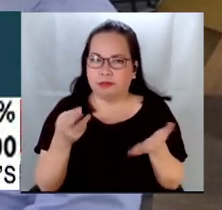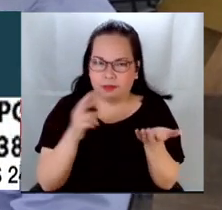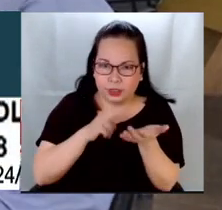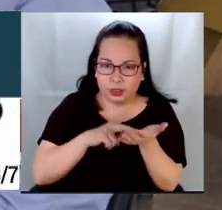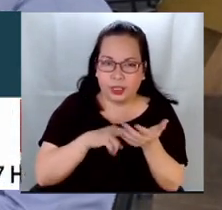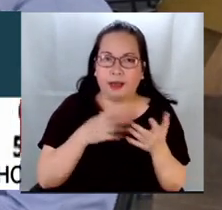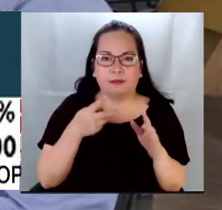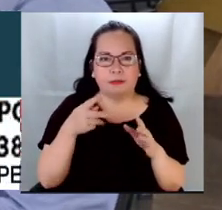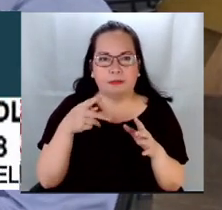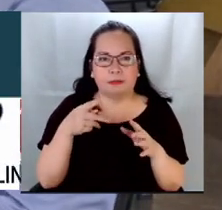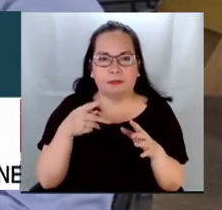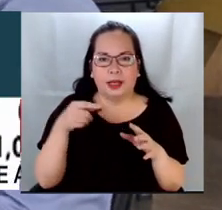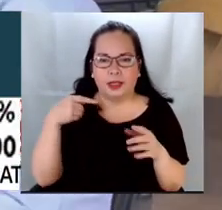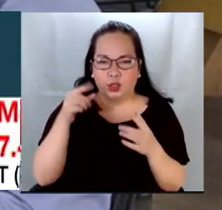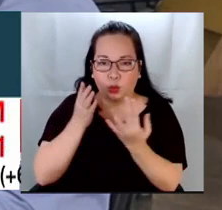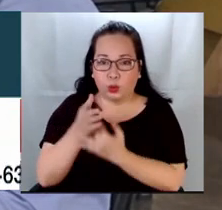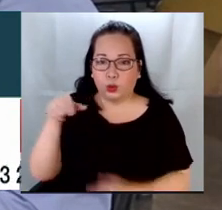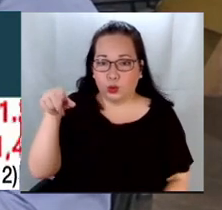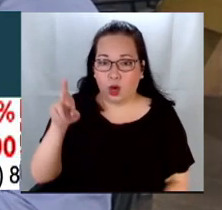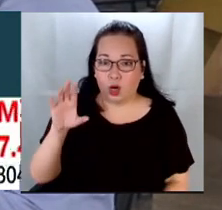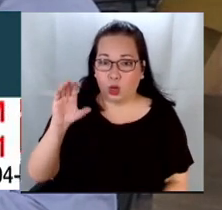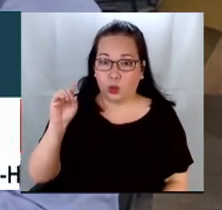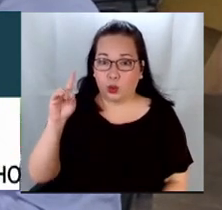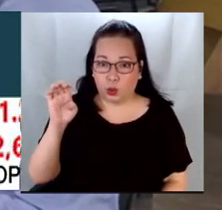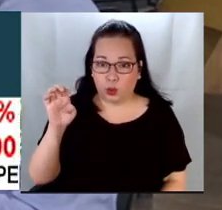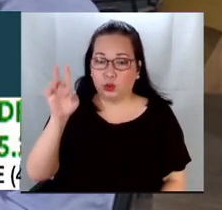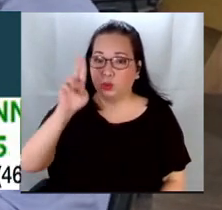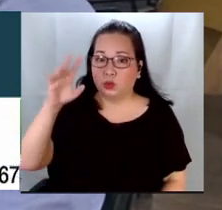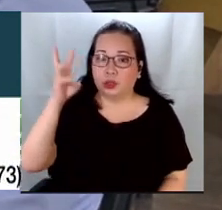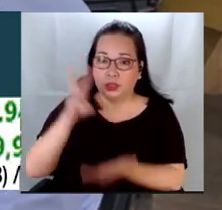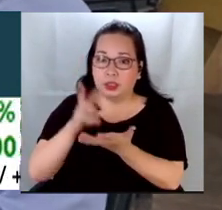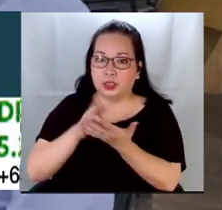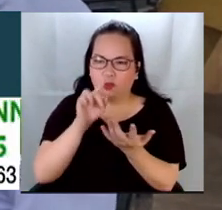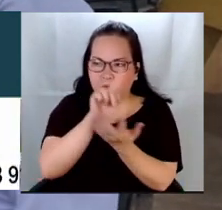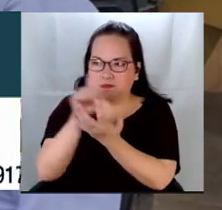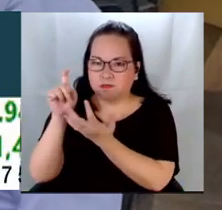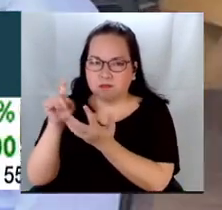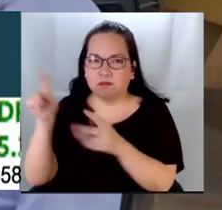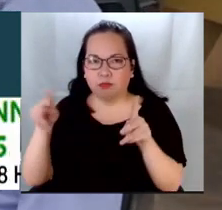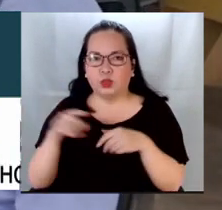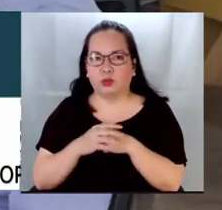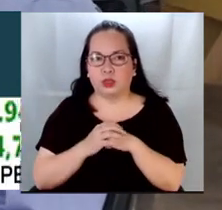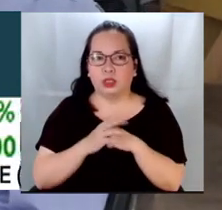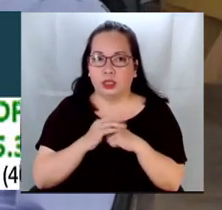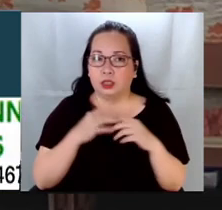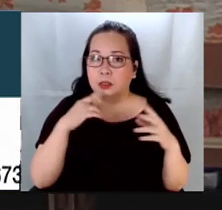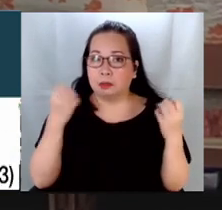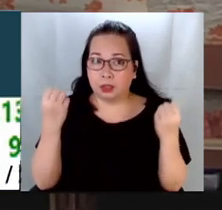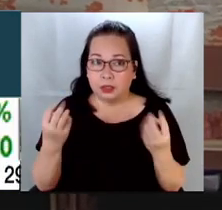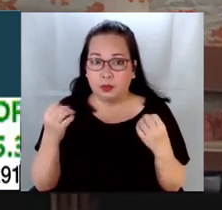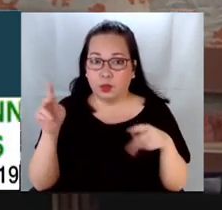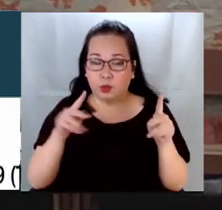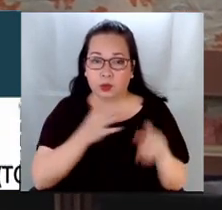that's the QR code, which is also being used by the city for its contact tracing, but admits that the number of people who are willing